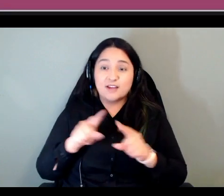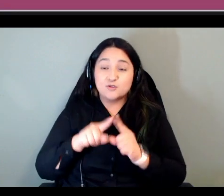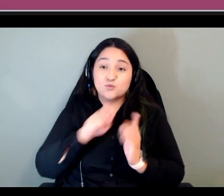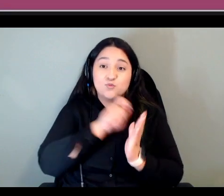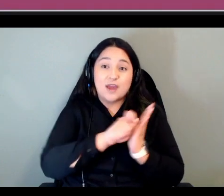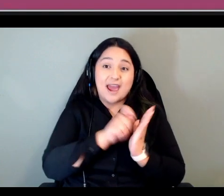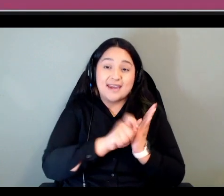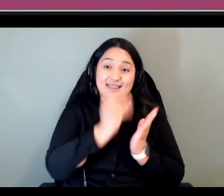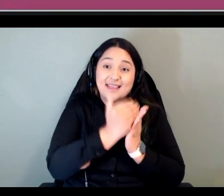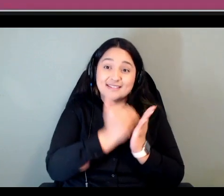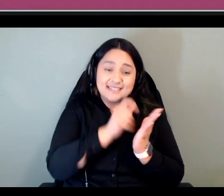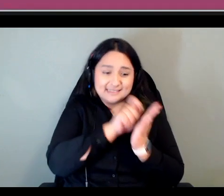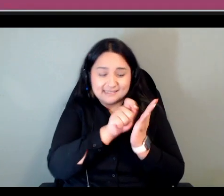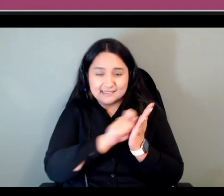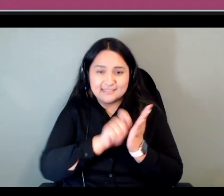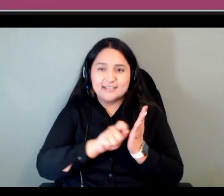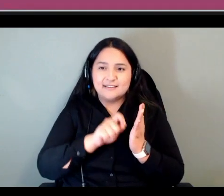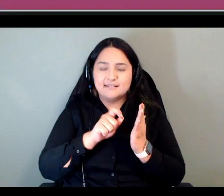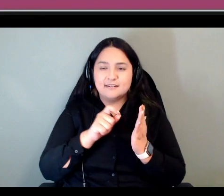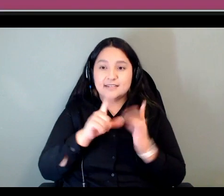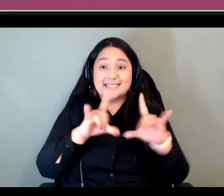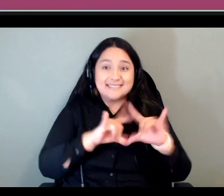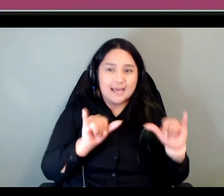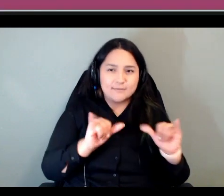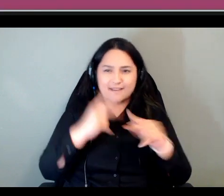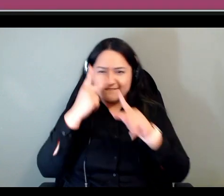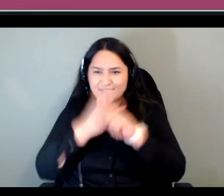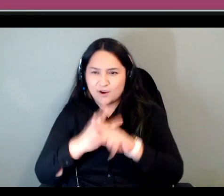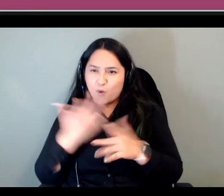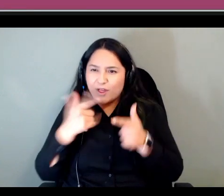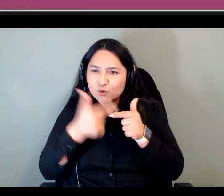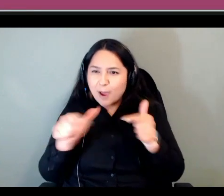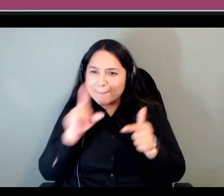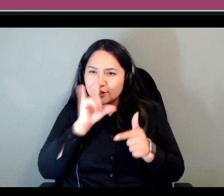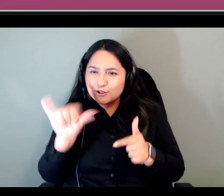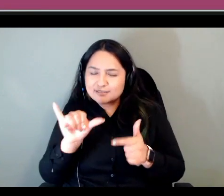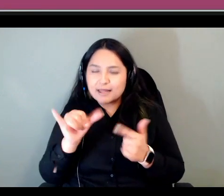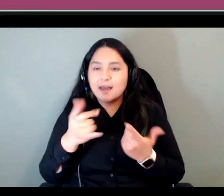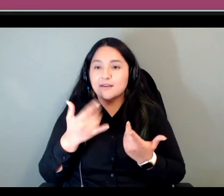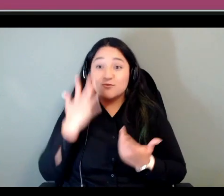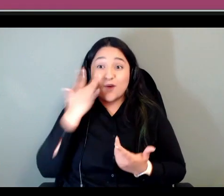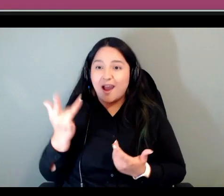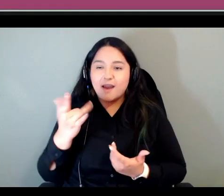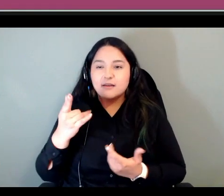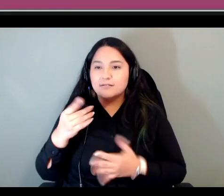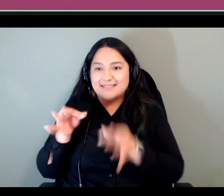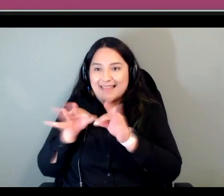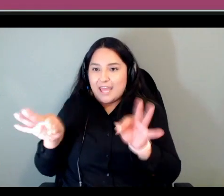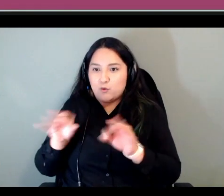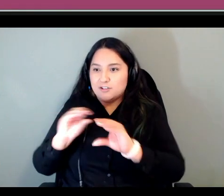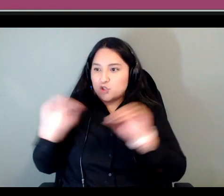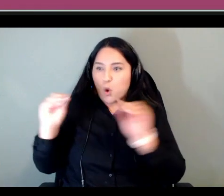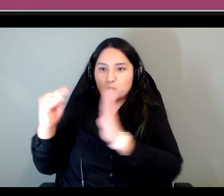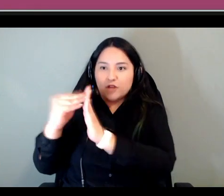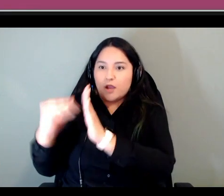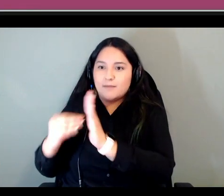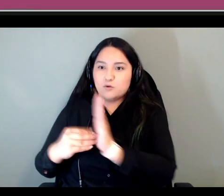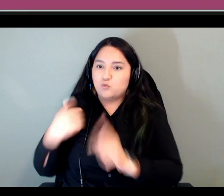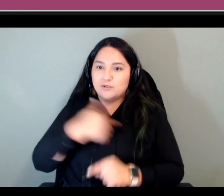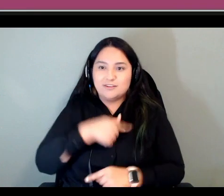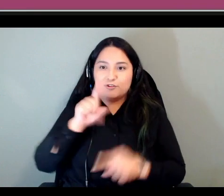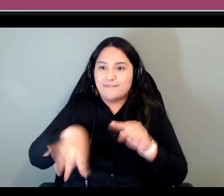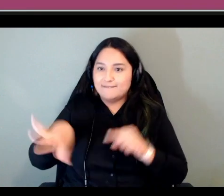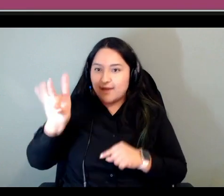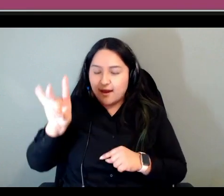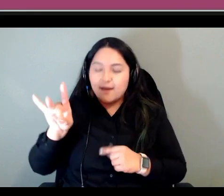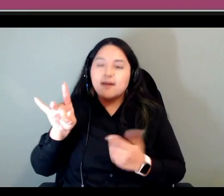figuring out the grammar ourselves at the same time. So because it wasn't documented anywhere that we could find. So,